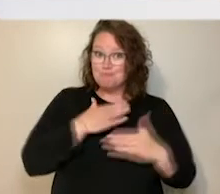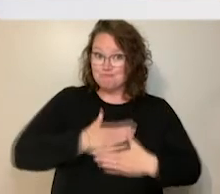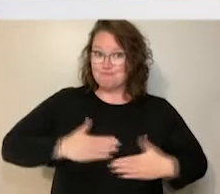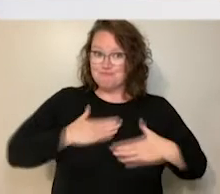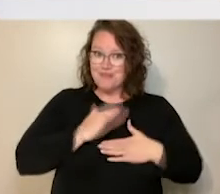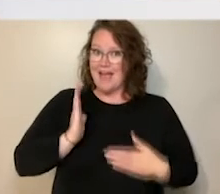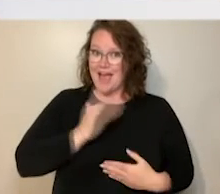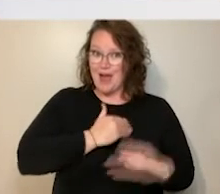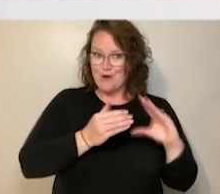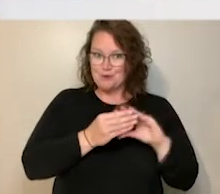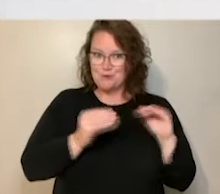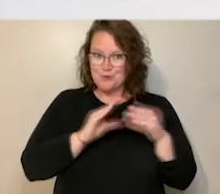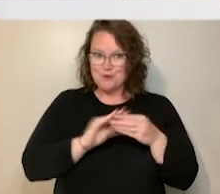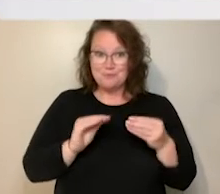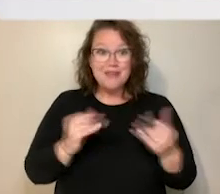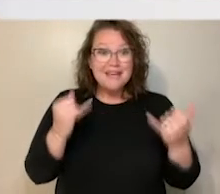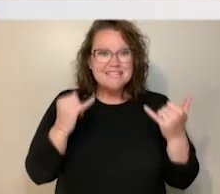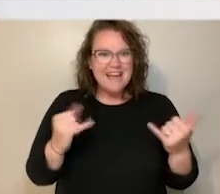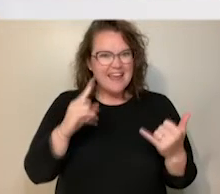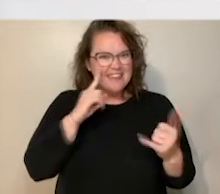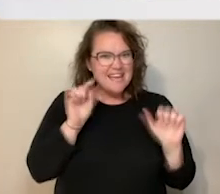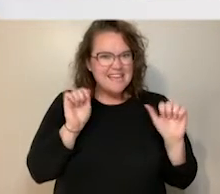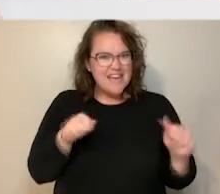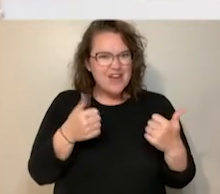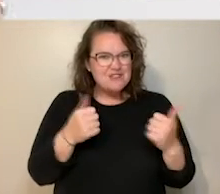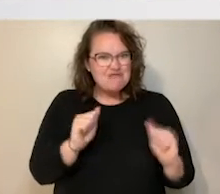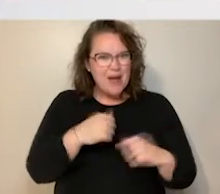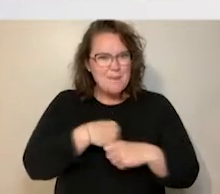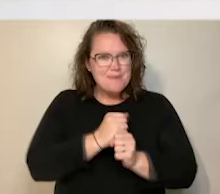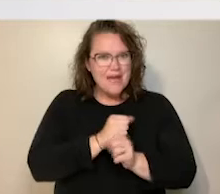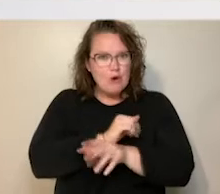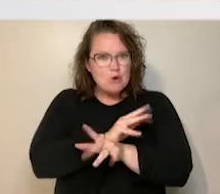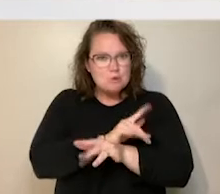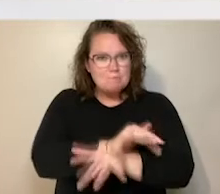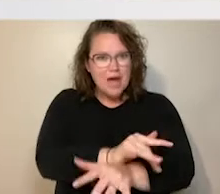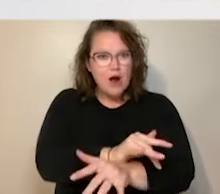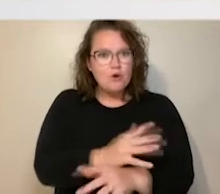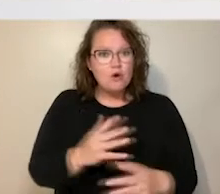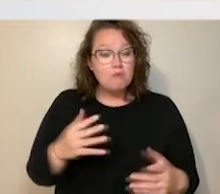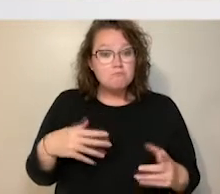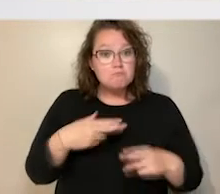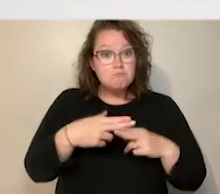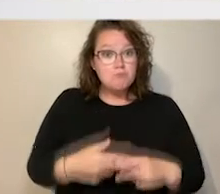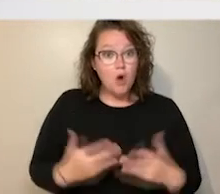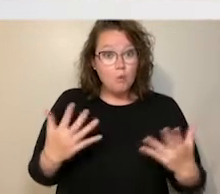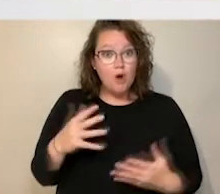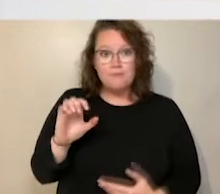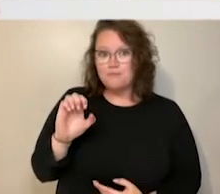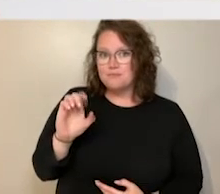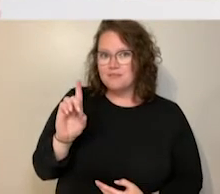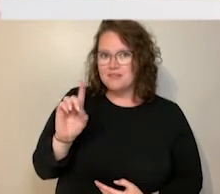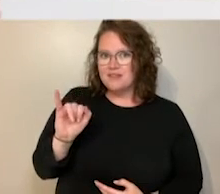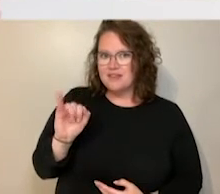Today, I thought we could figure out how to make an edible spider. Now, the word edible means you can eat it. I